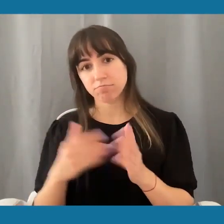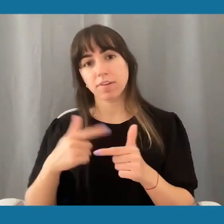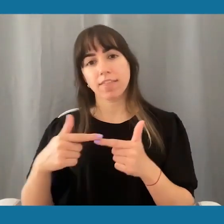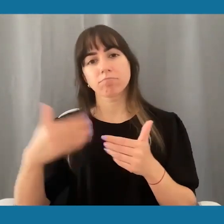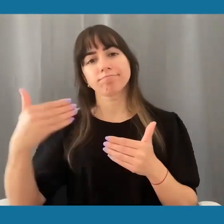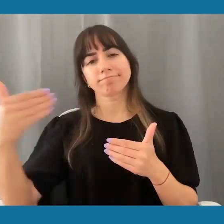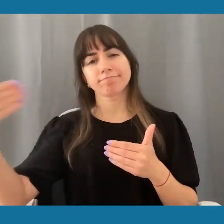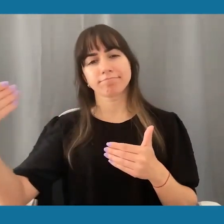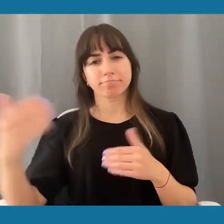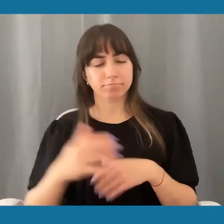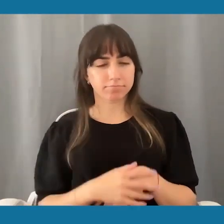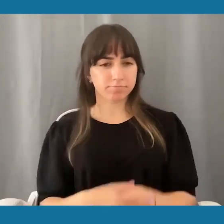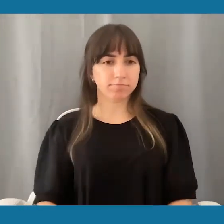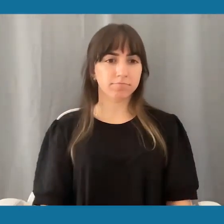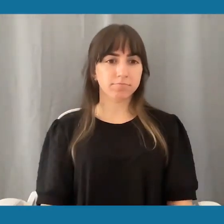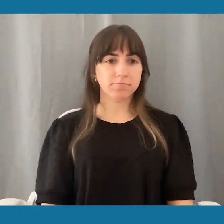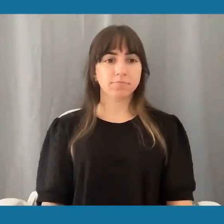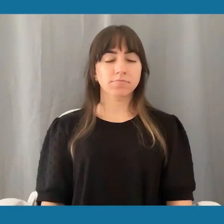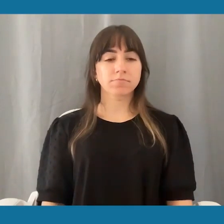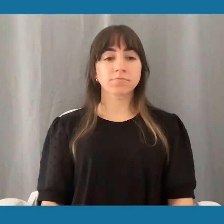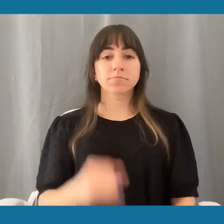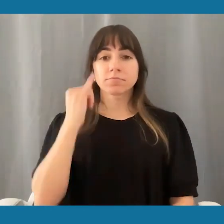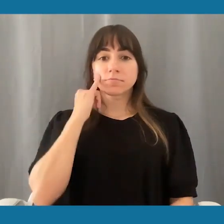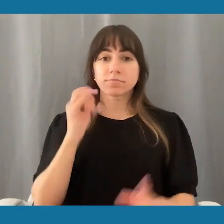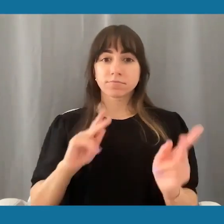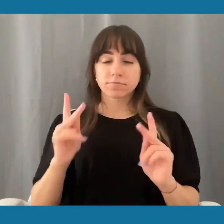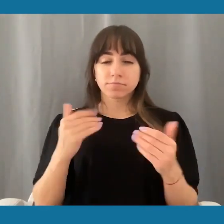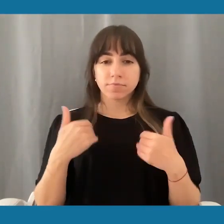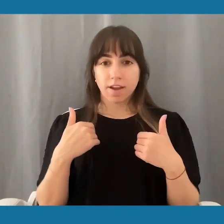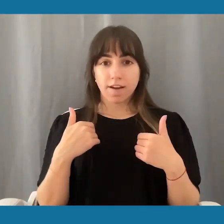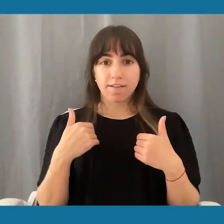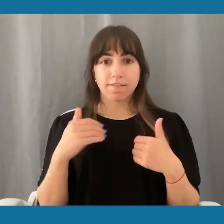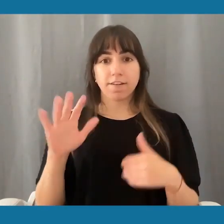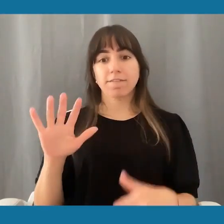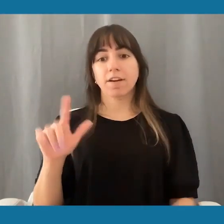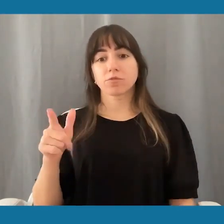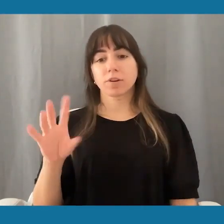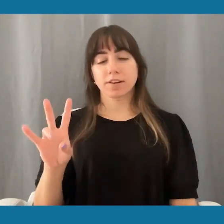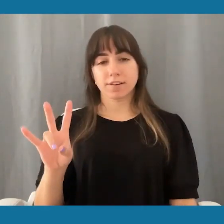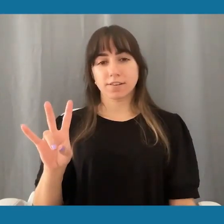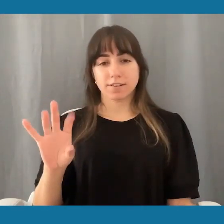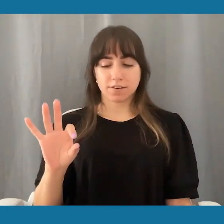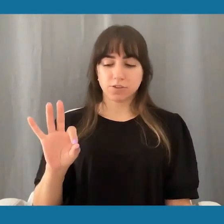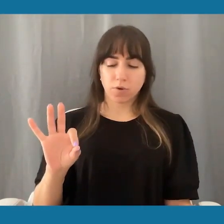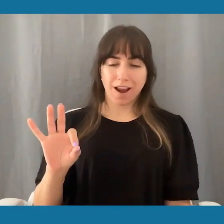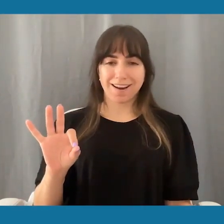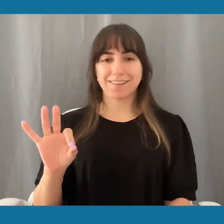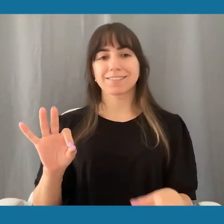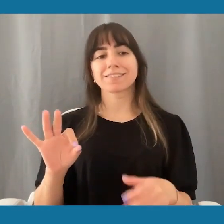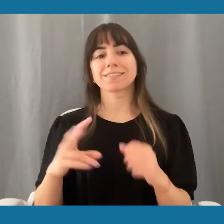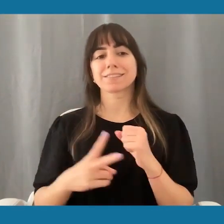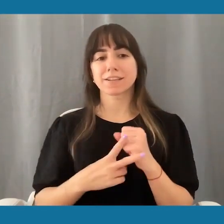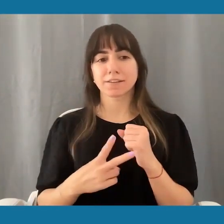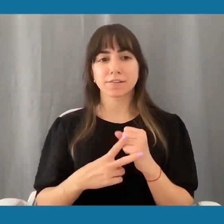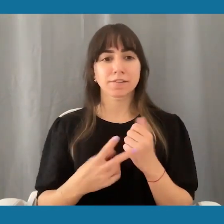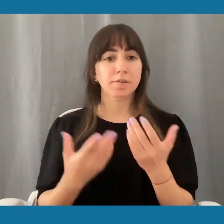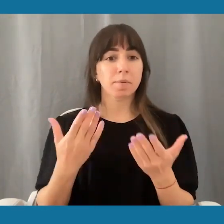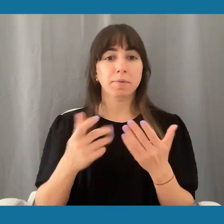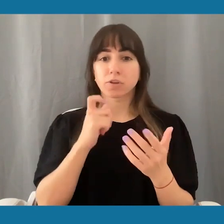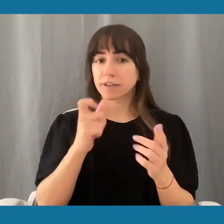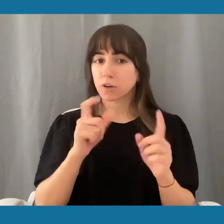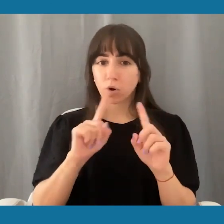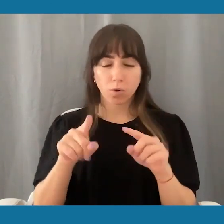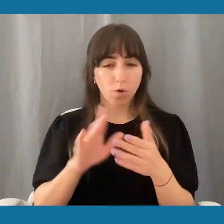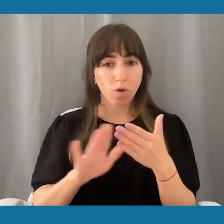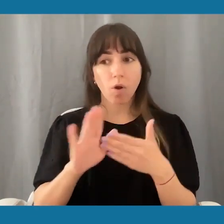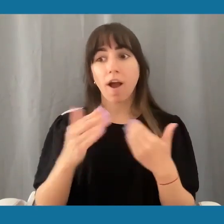maybe they either didn't go to college or they have a family member that might have leftover funds, those can be rolled over to an Able account. Also,